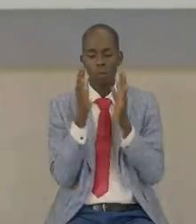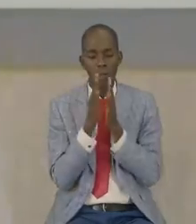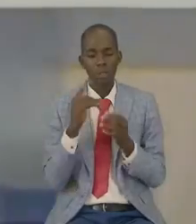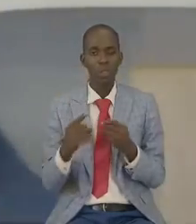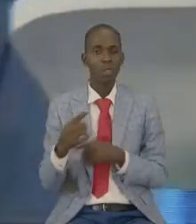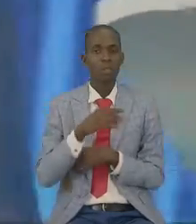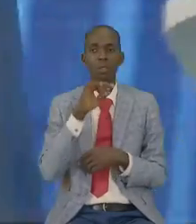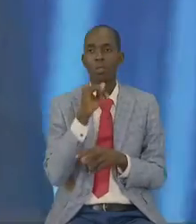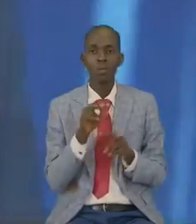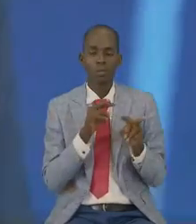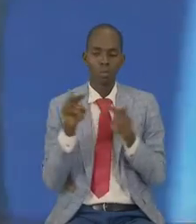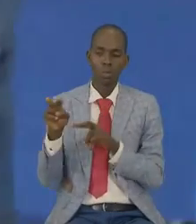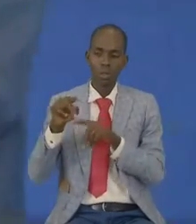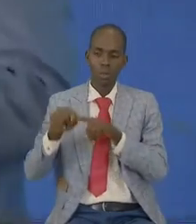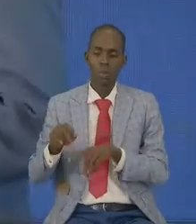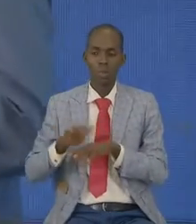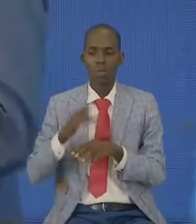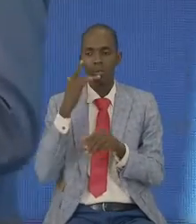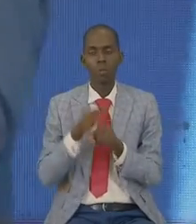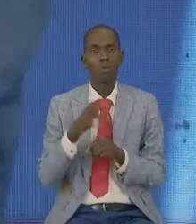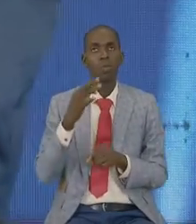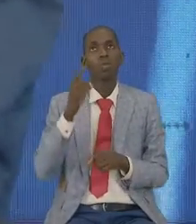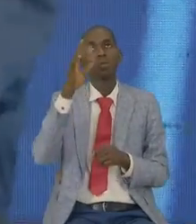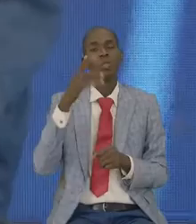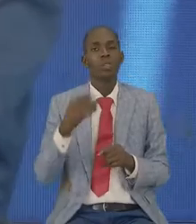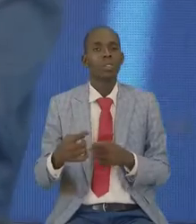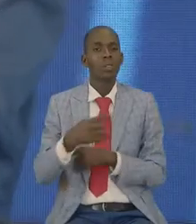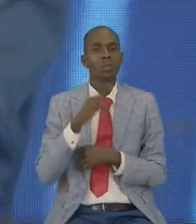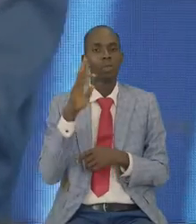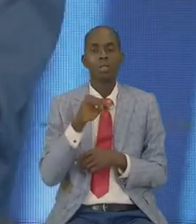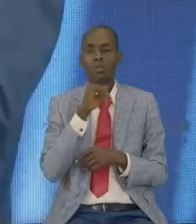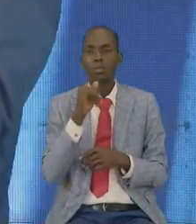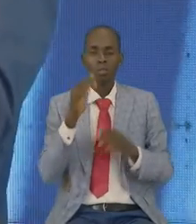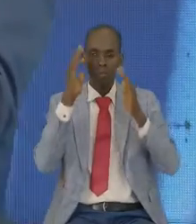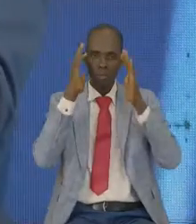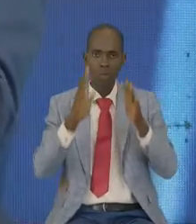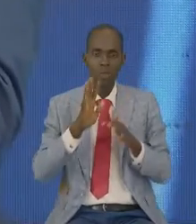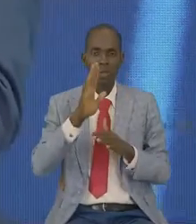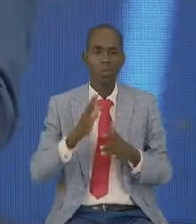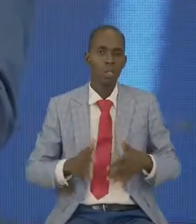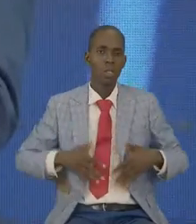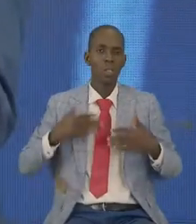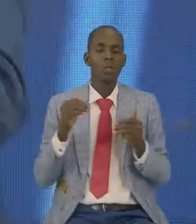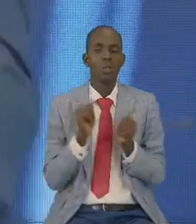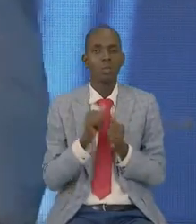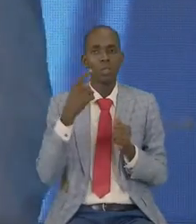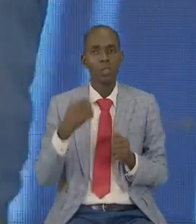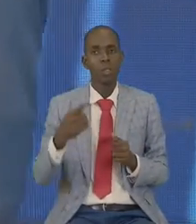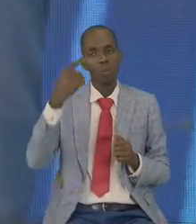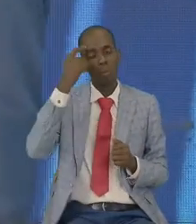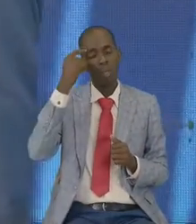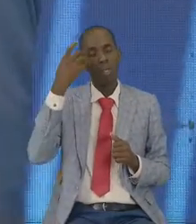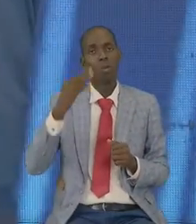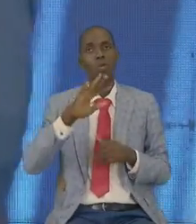are not looking at the promise of God. The days when you are not aligning your mind to the might of the Almighty and to